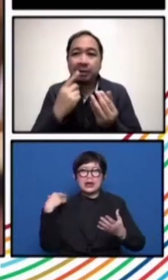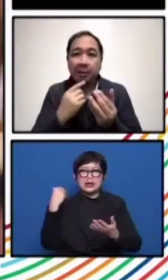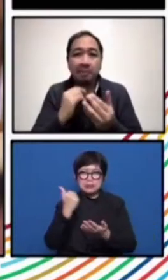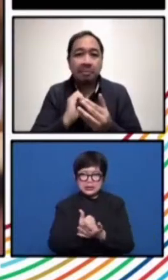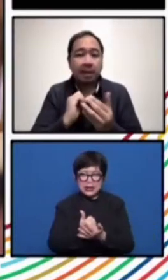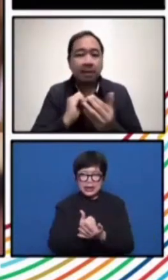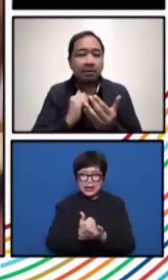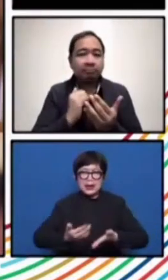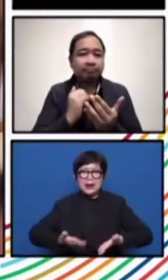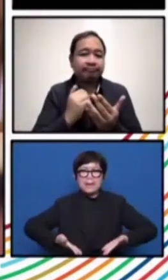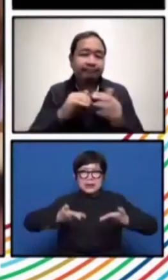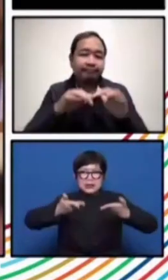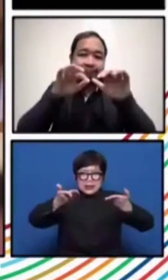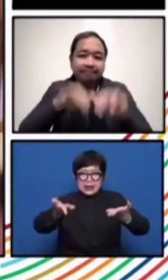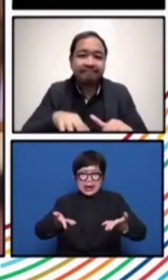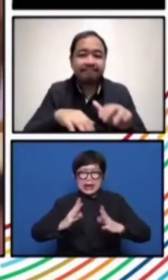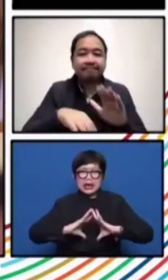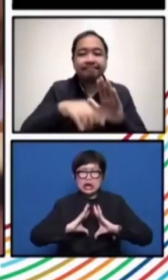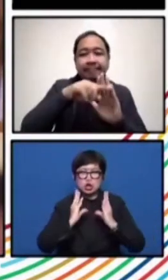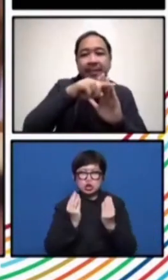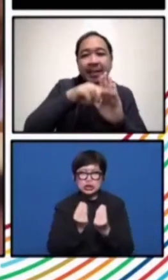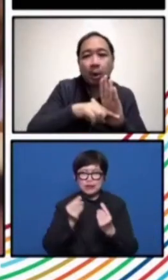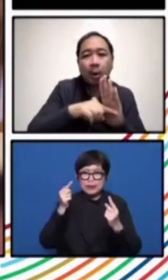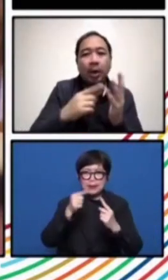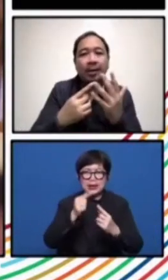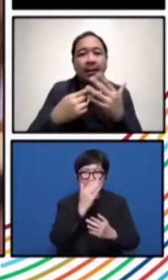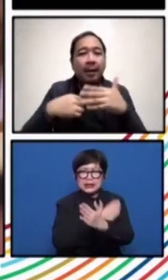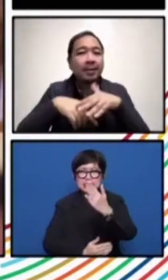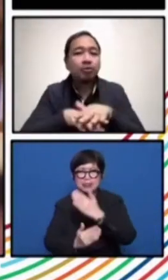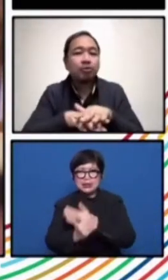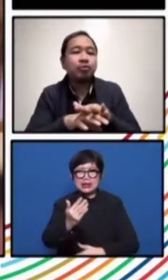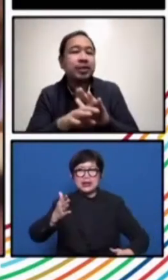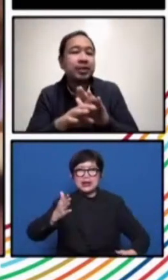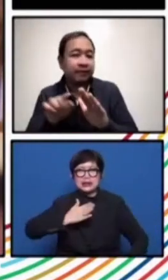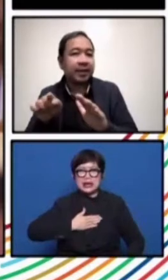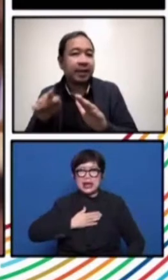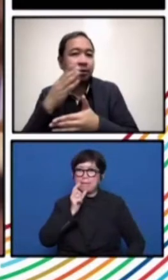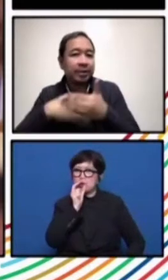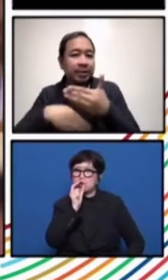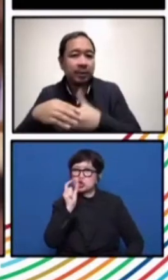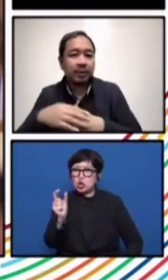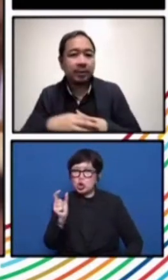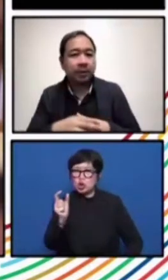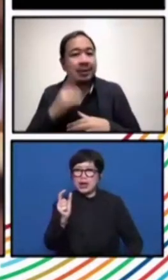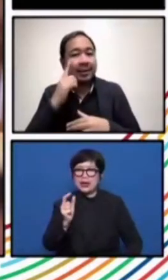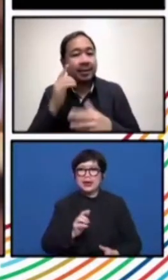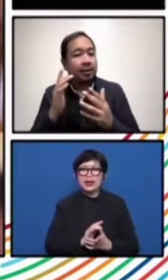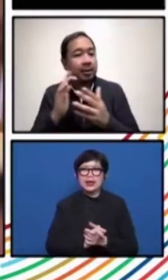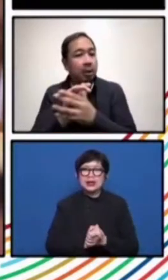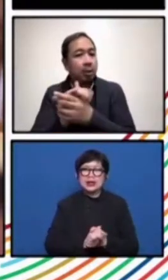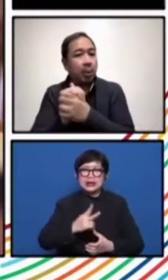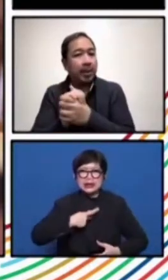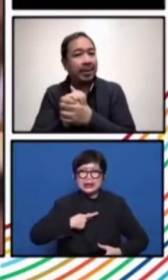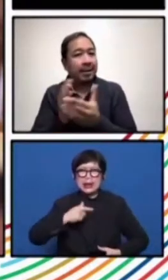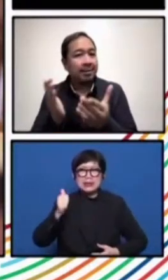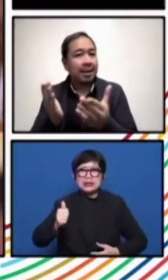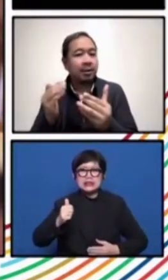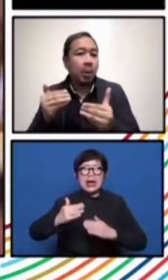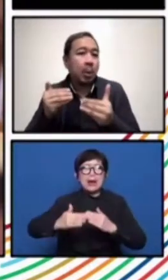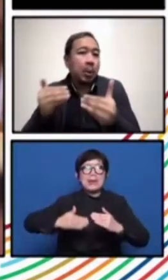we csos highly recommend the disevaluable work to be continued for the next